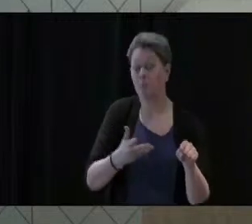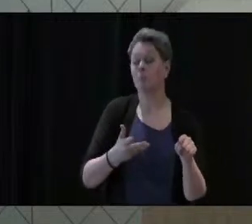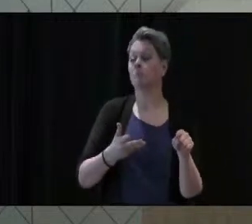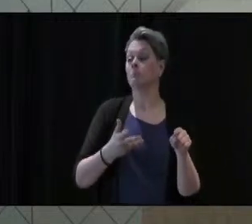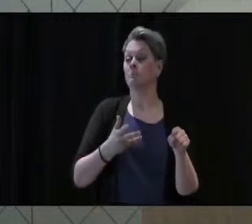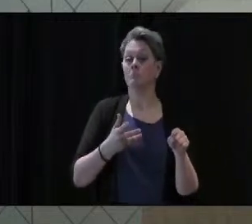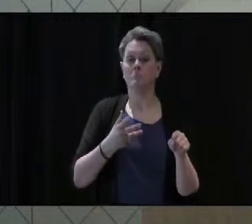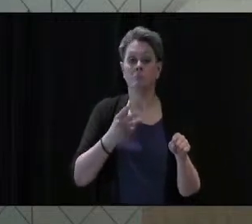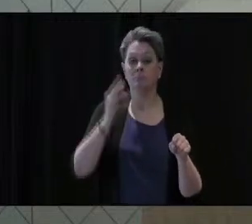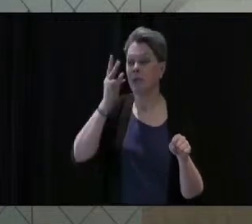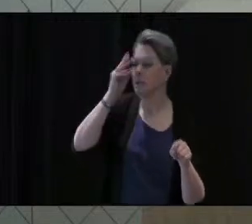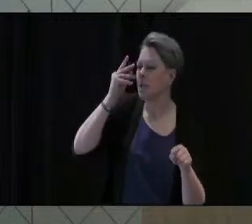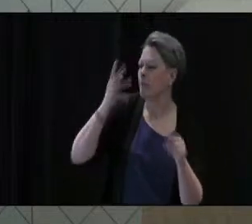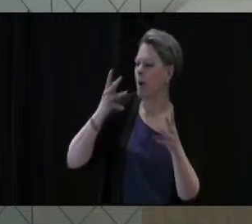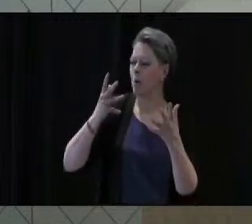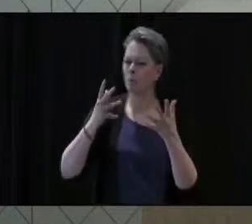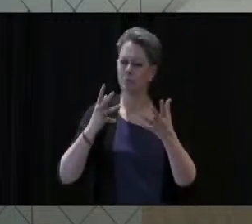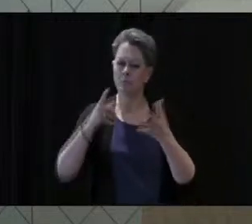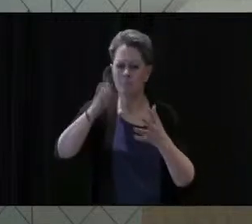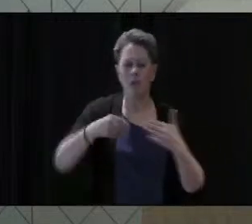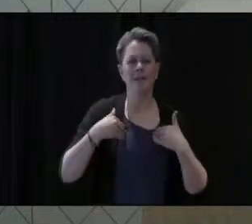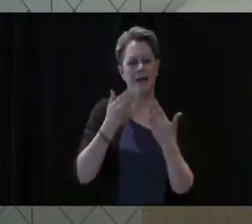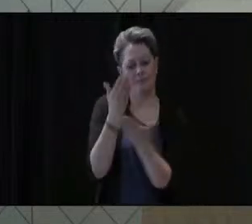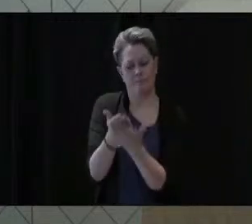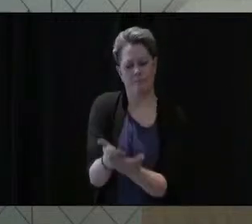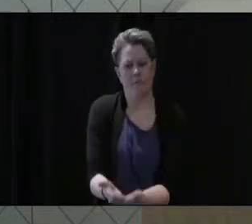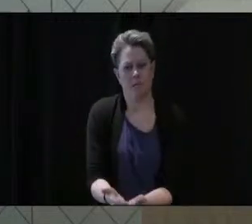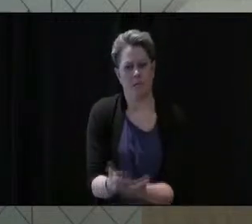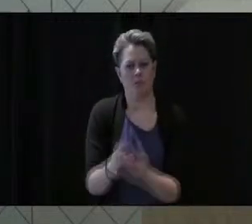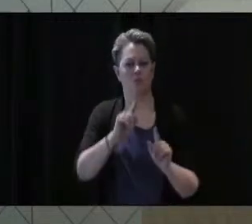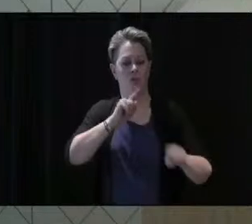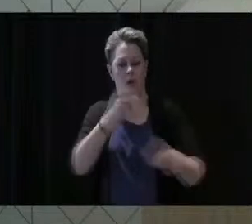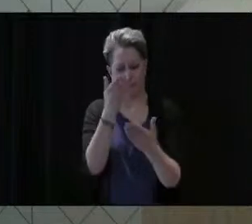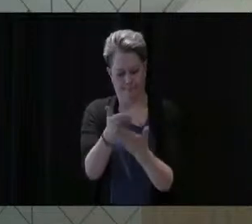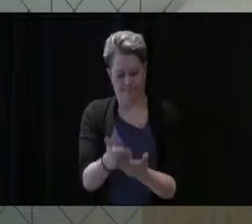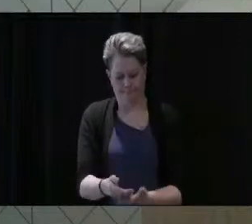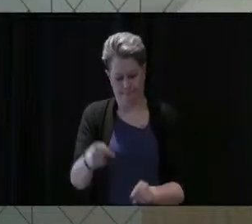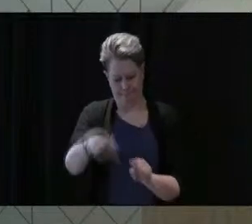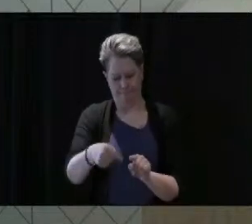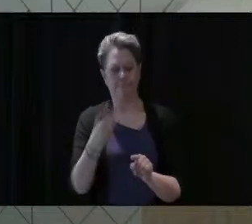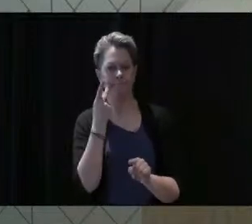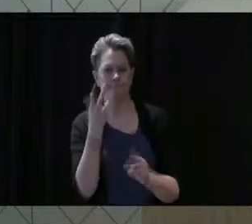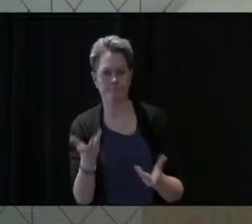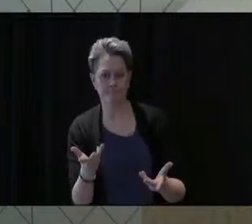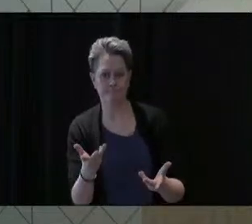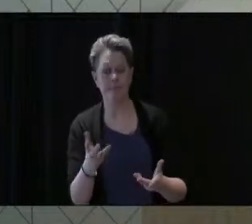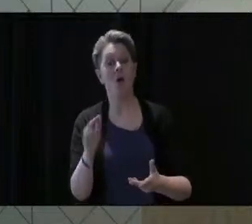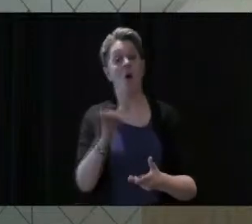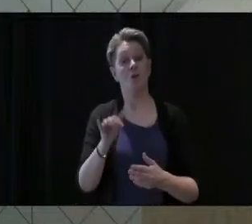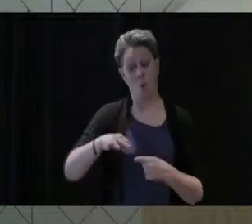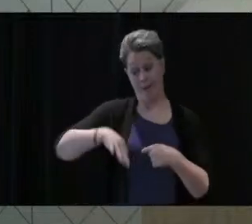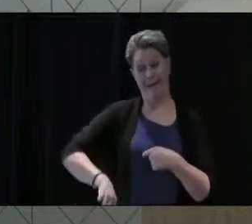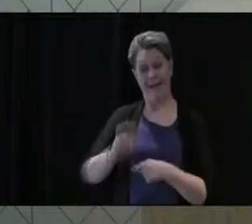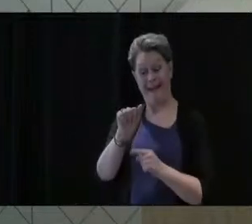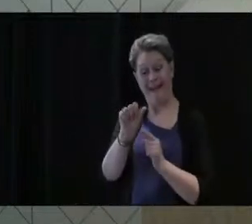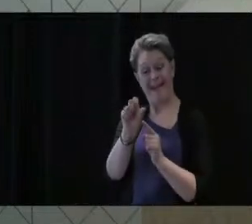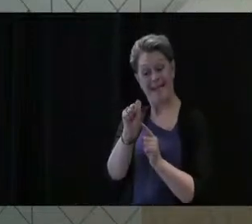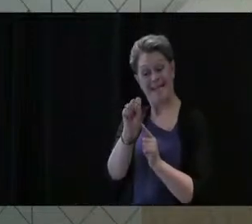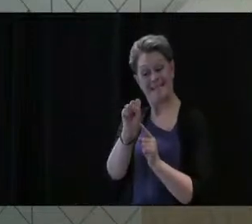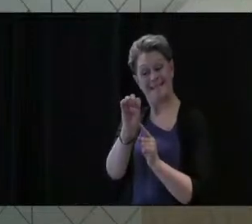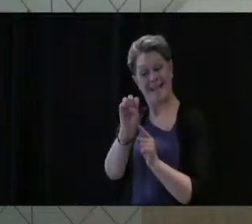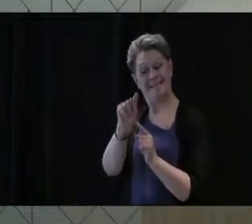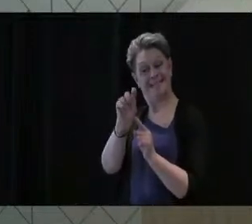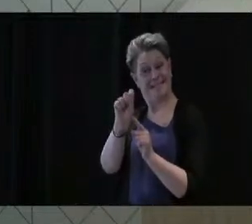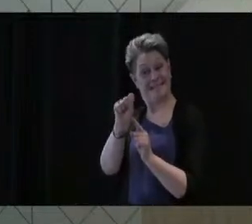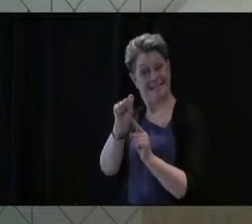meaningful and quantifiable results. We also need to make more of our assets because we have